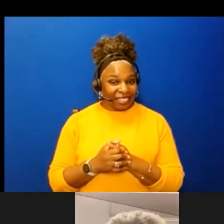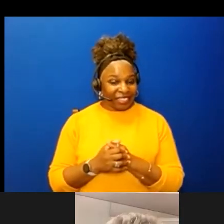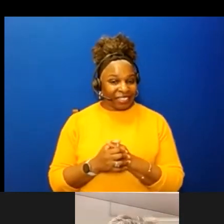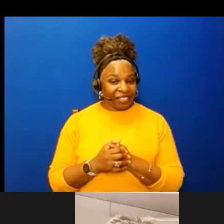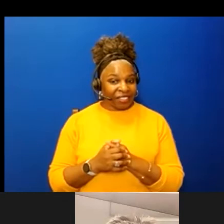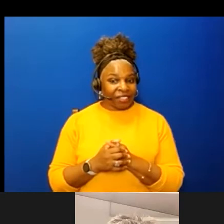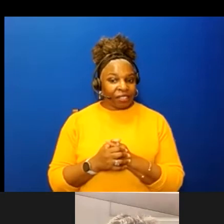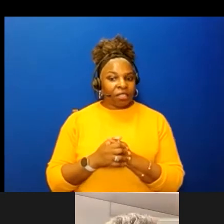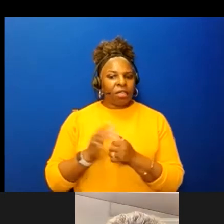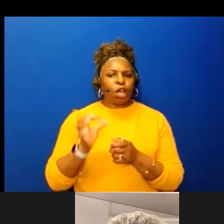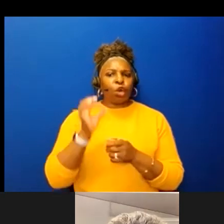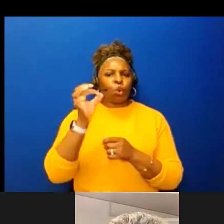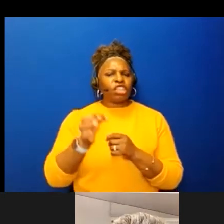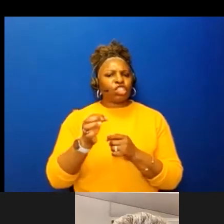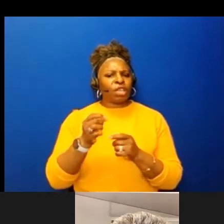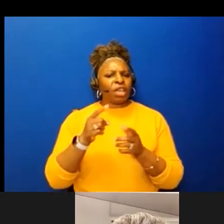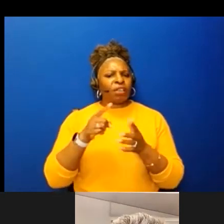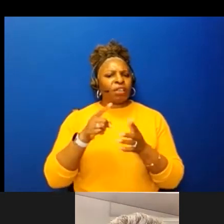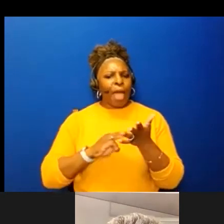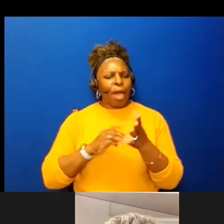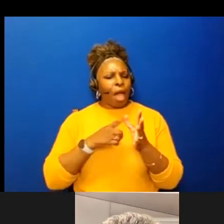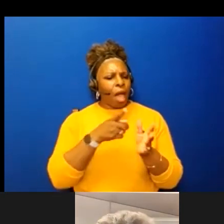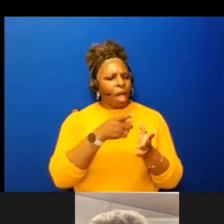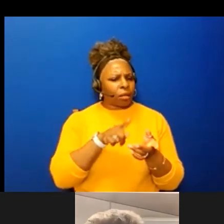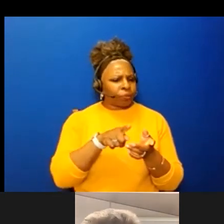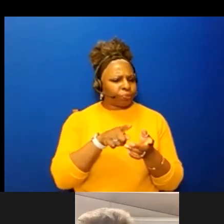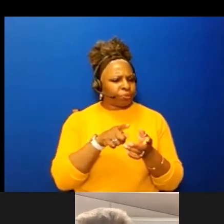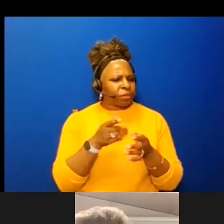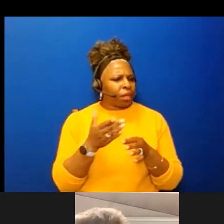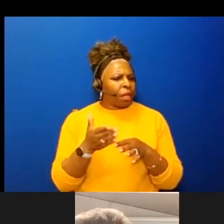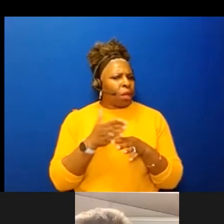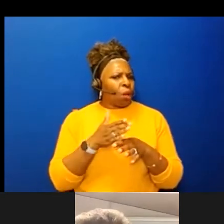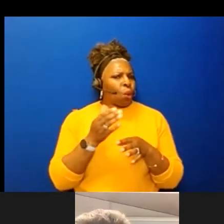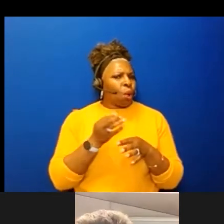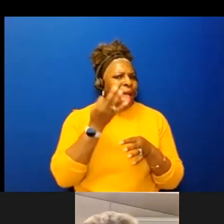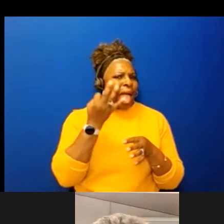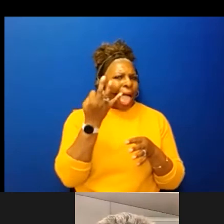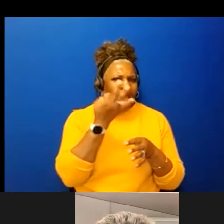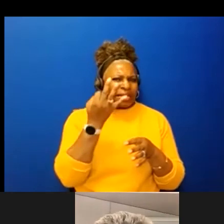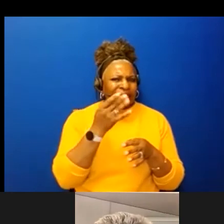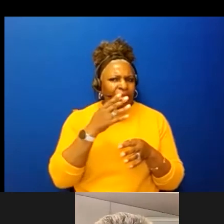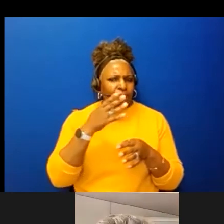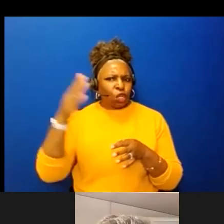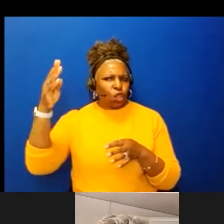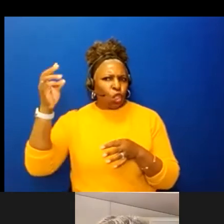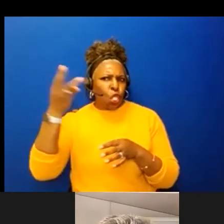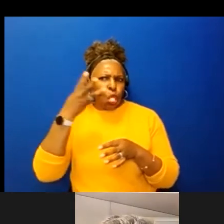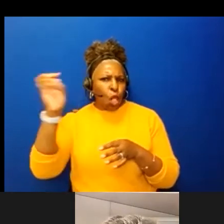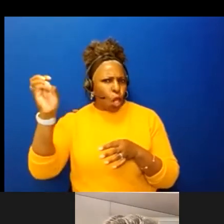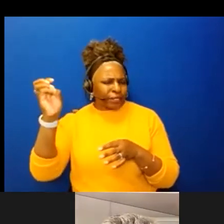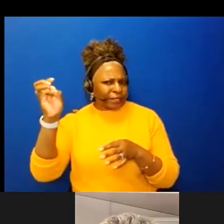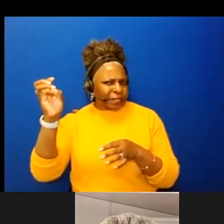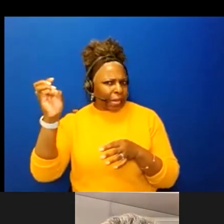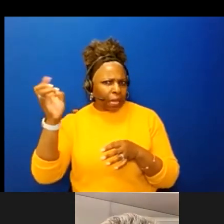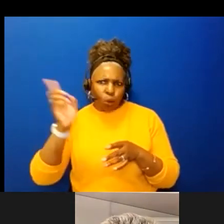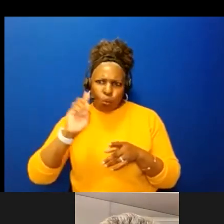I have a question for Emma. What did you do, Emma, between 18 and 30 years old? I know, it's 12 years, right? So